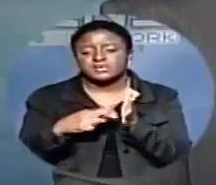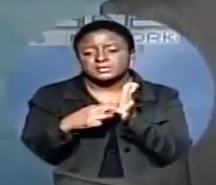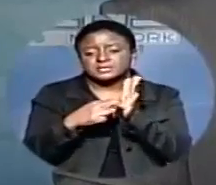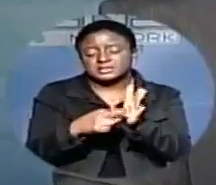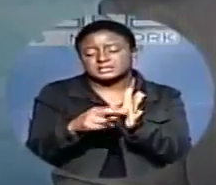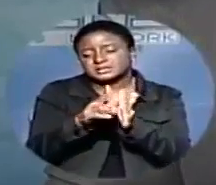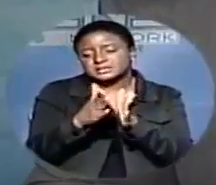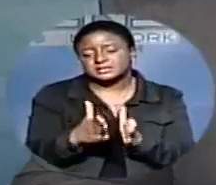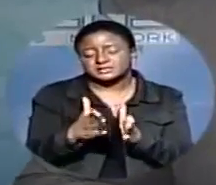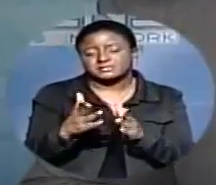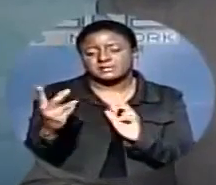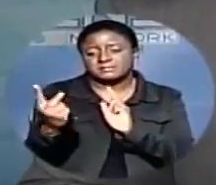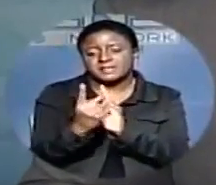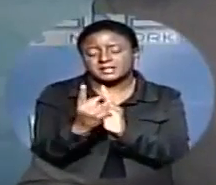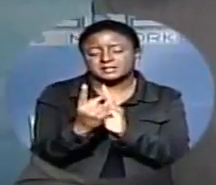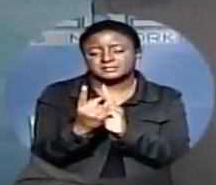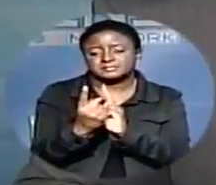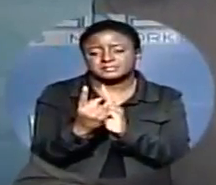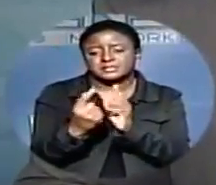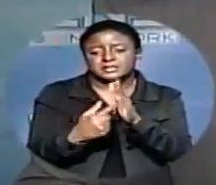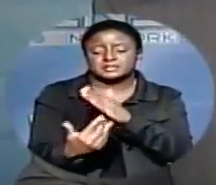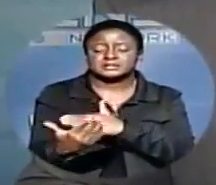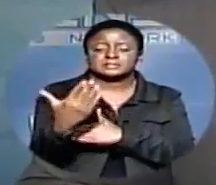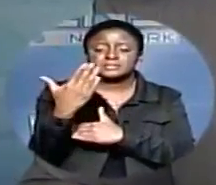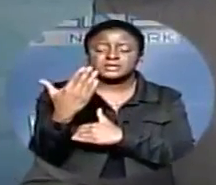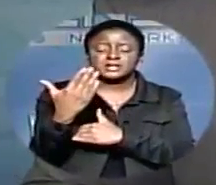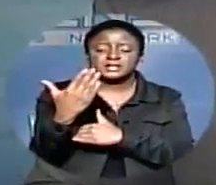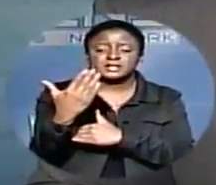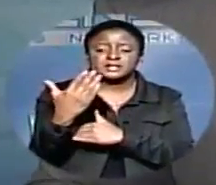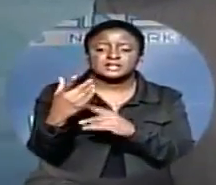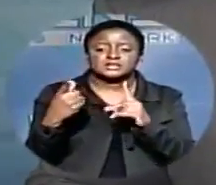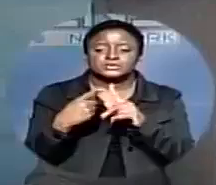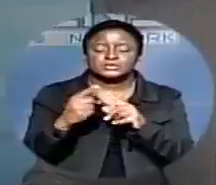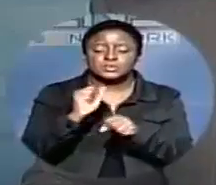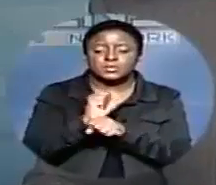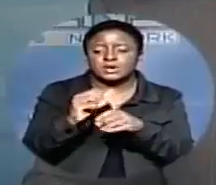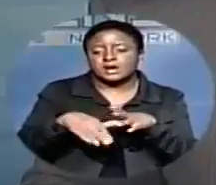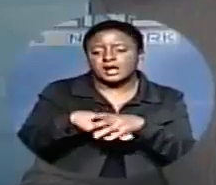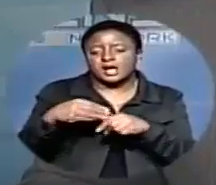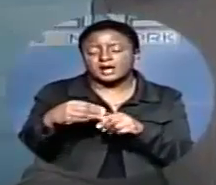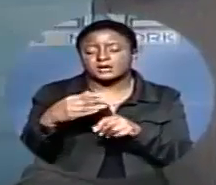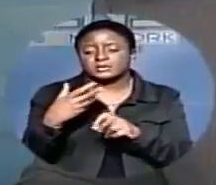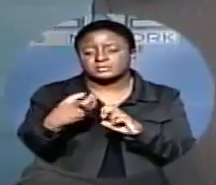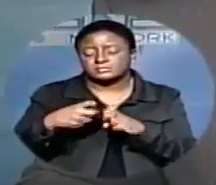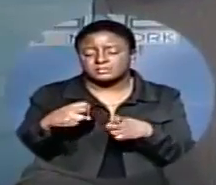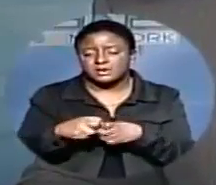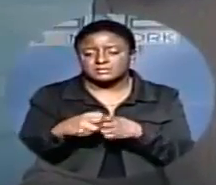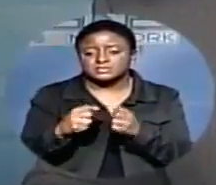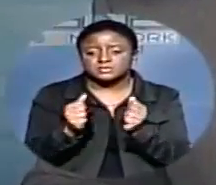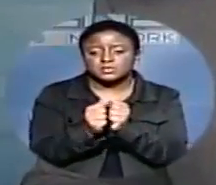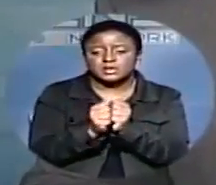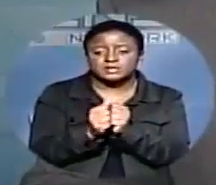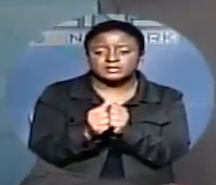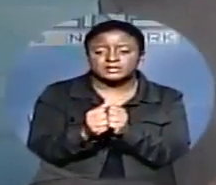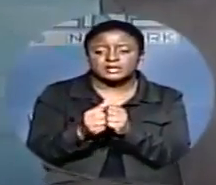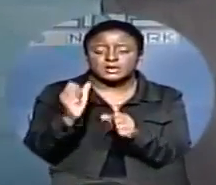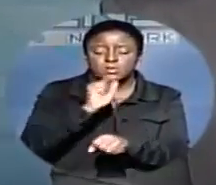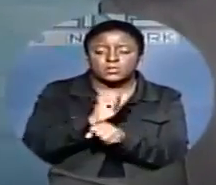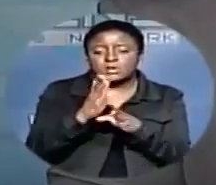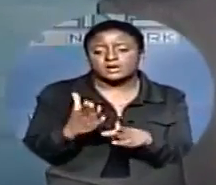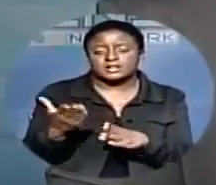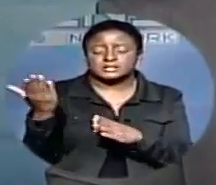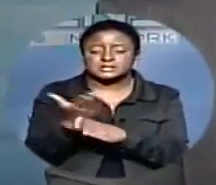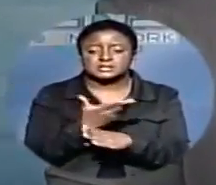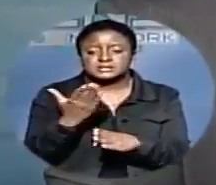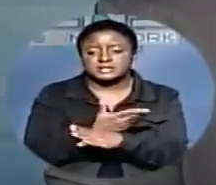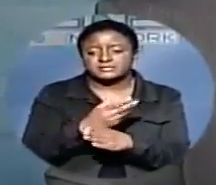Department this morning in an attempt to work out issues regarding employee severance packages and the continued employment of staff. Earlier this month, the food